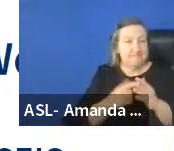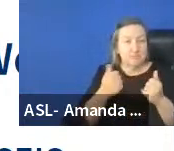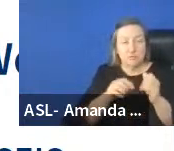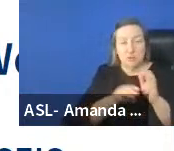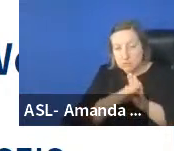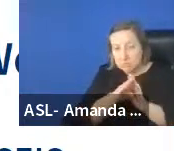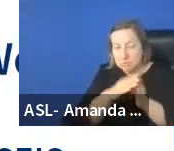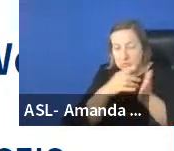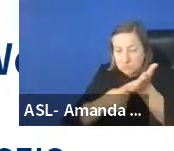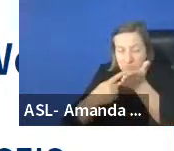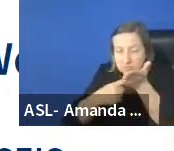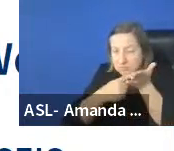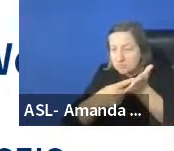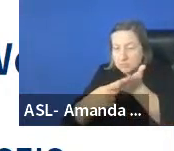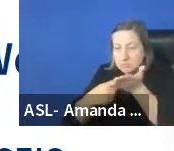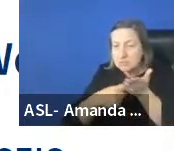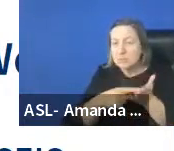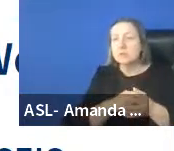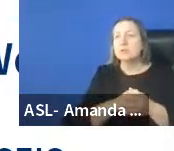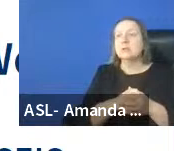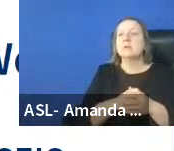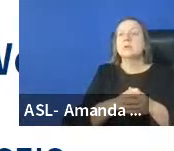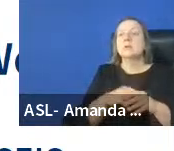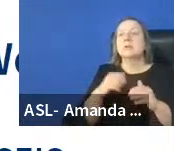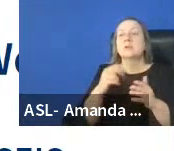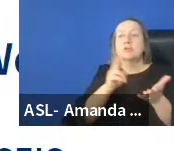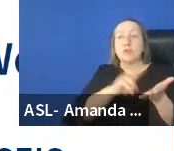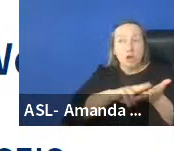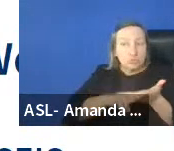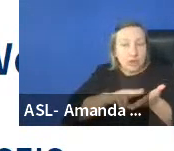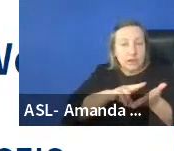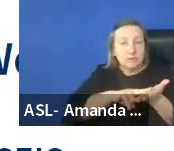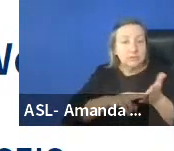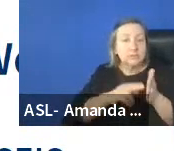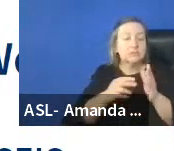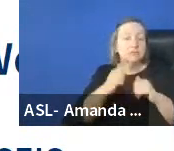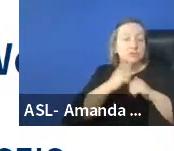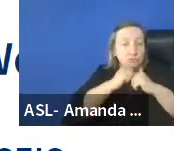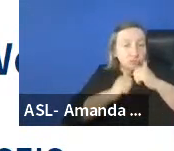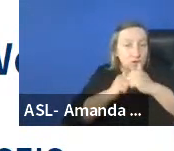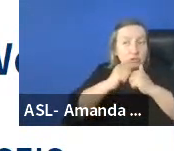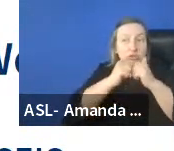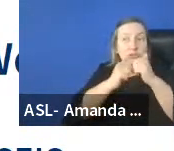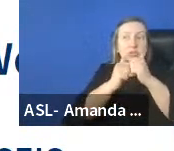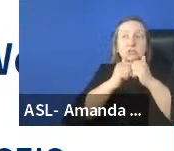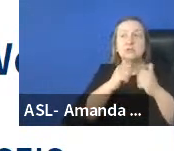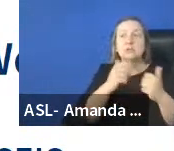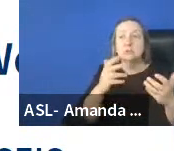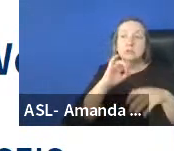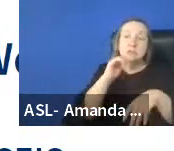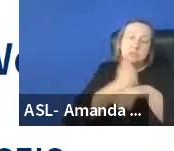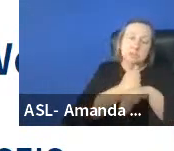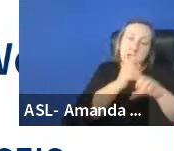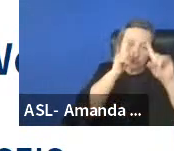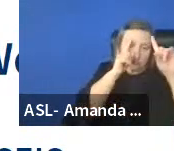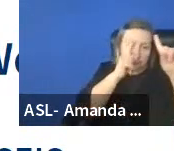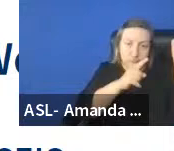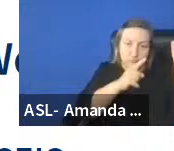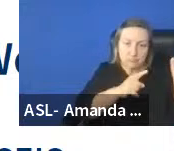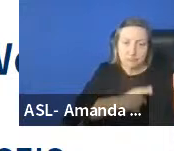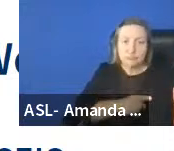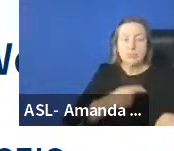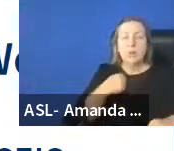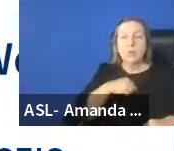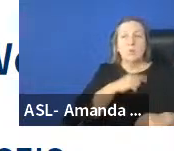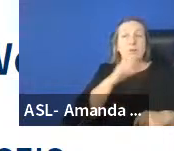that conversation. The contracting and construction, setting targets. We know that we